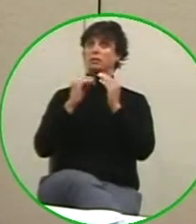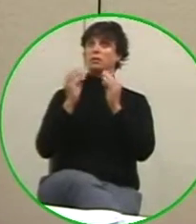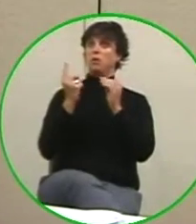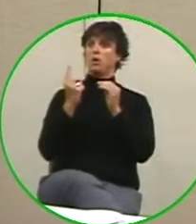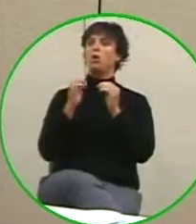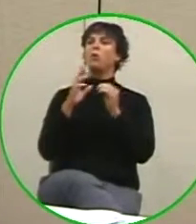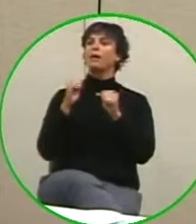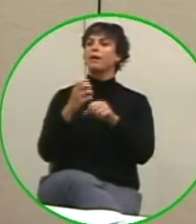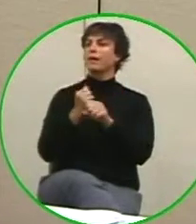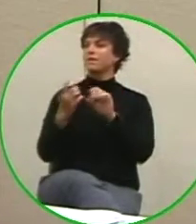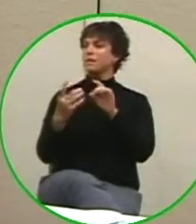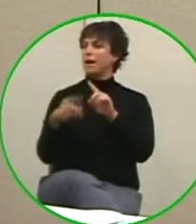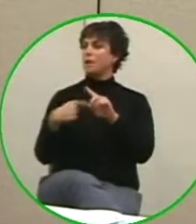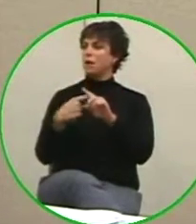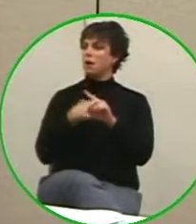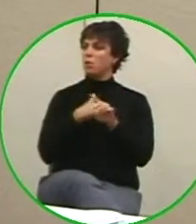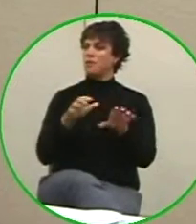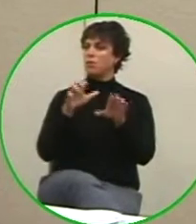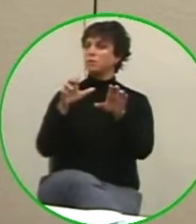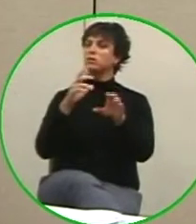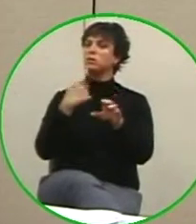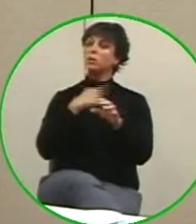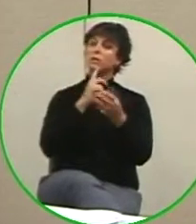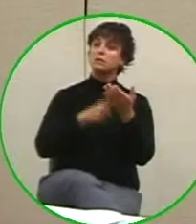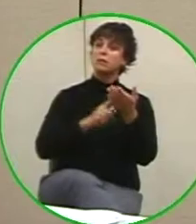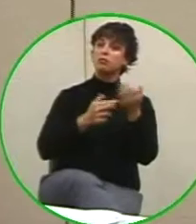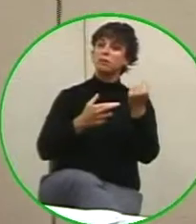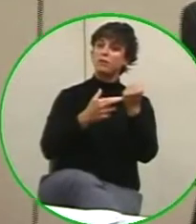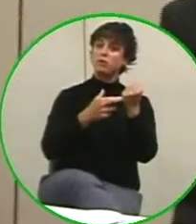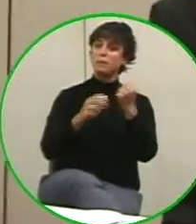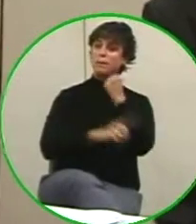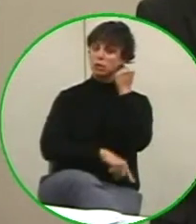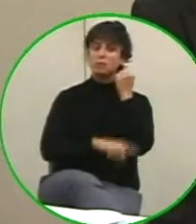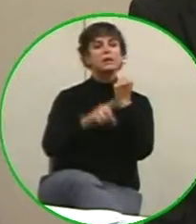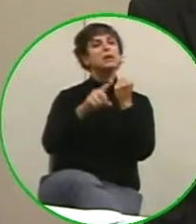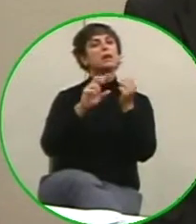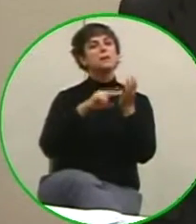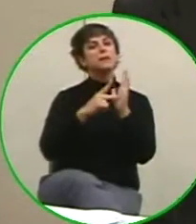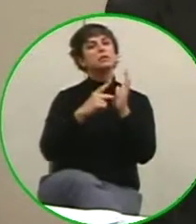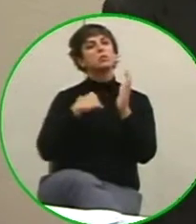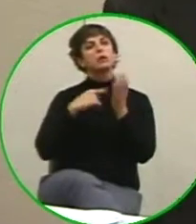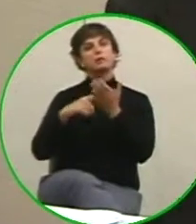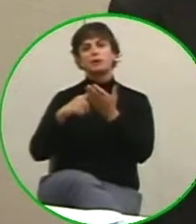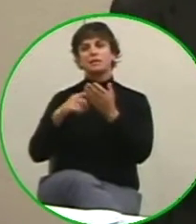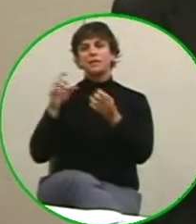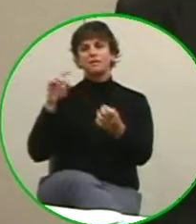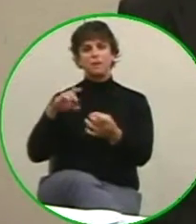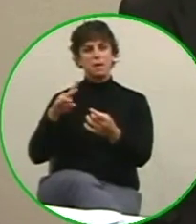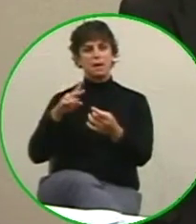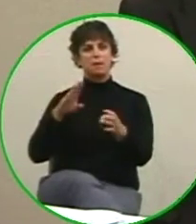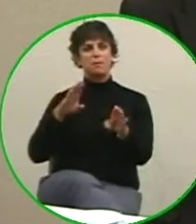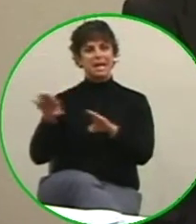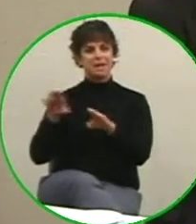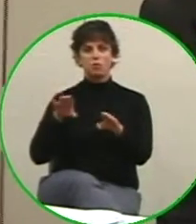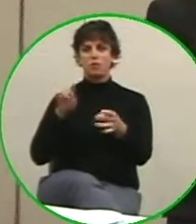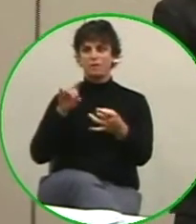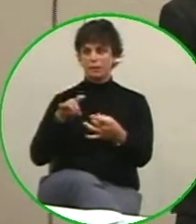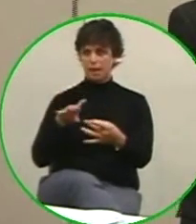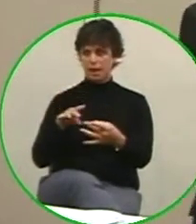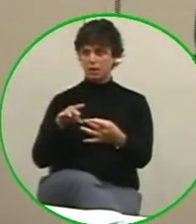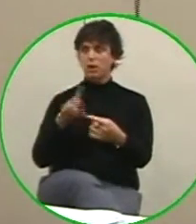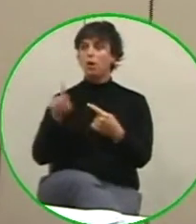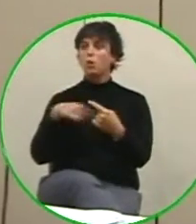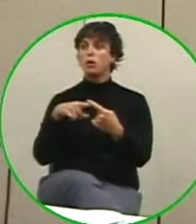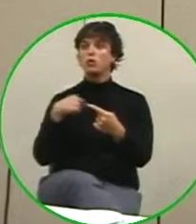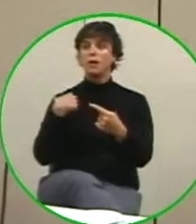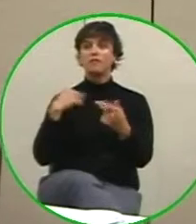our performance. When we talk about reinforcement and punishment, we're talking about feedback, behavioral feedback. When